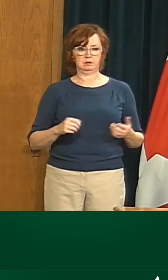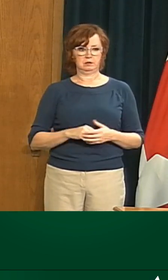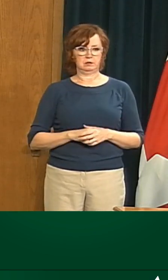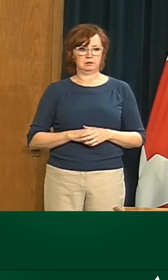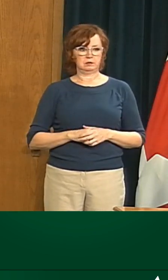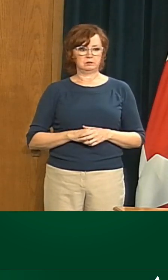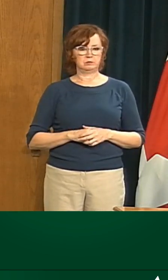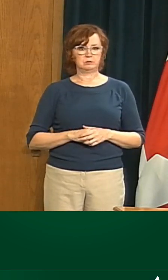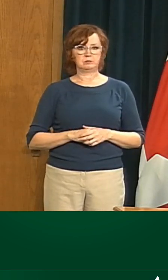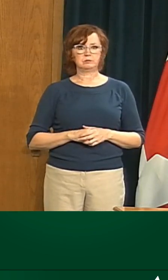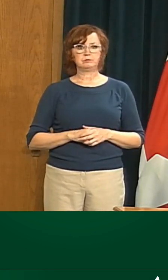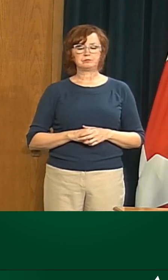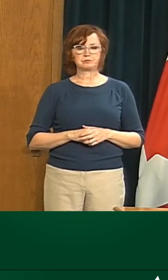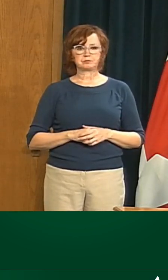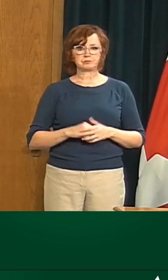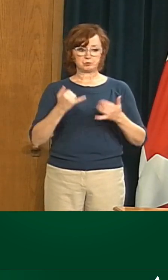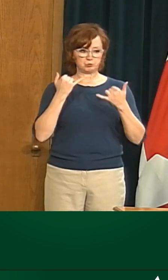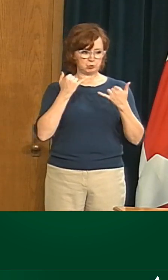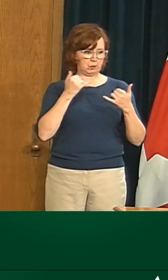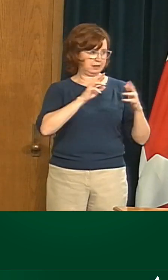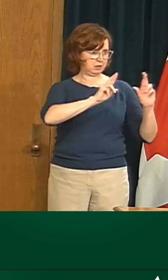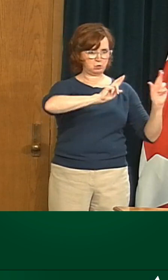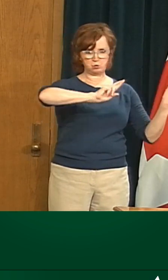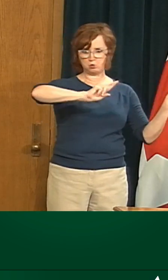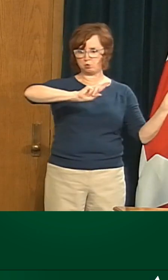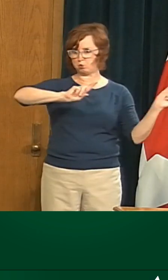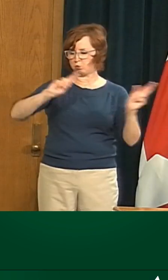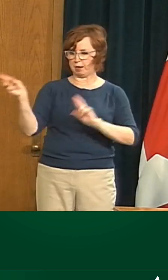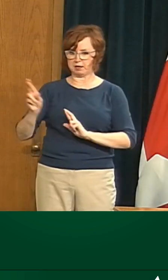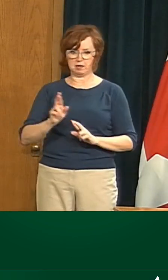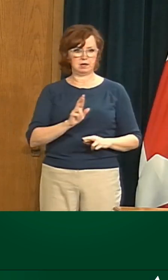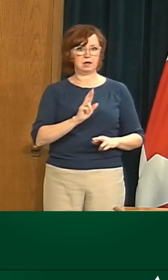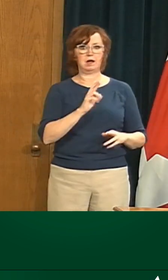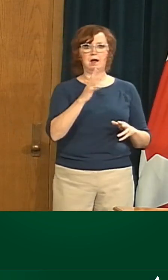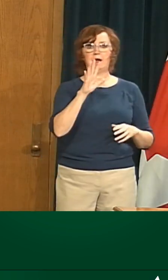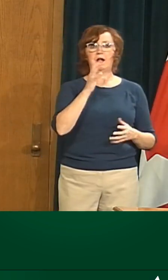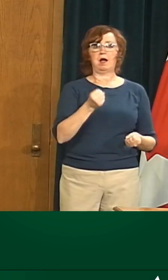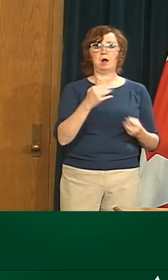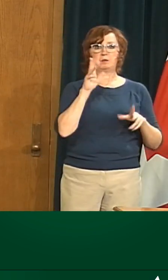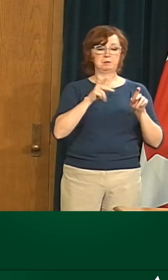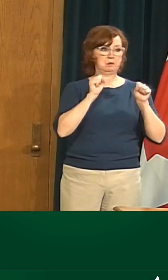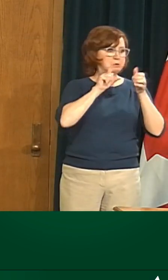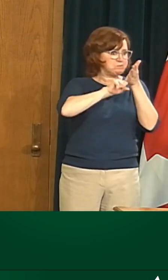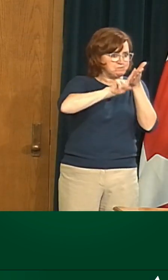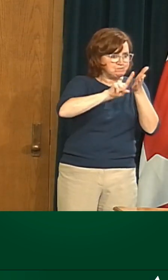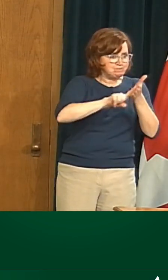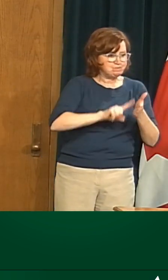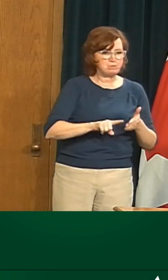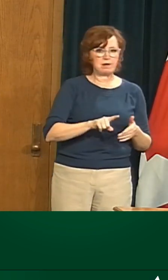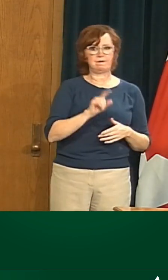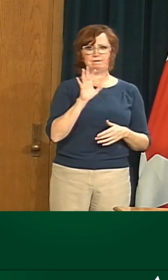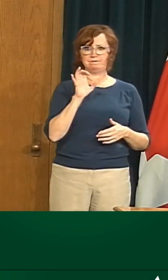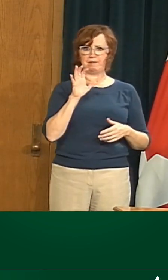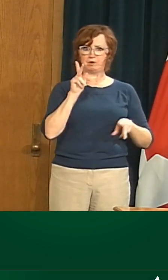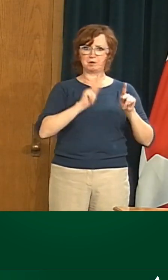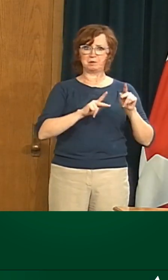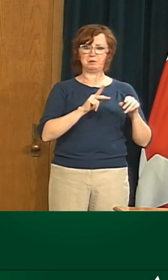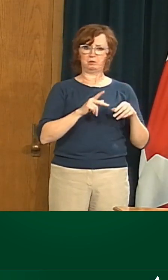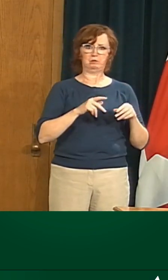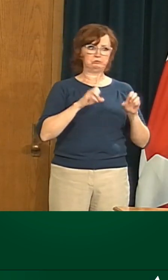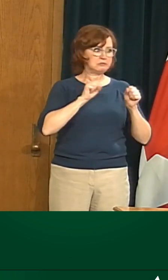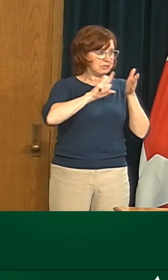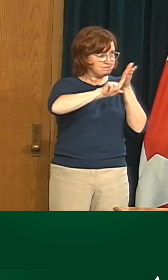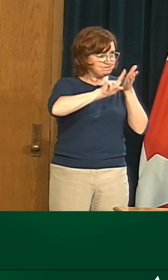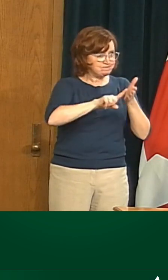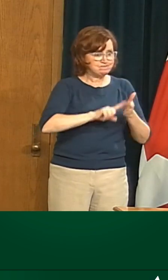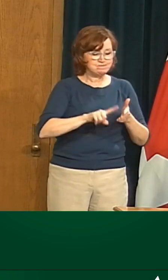contact tracing resources in place with about 500 people now available to contact trace any positive tests that we have. And